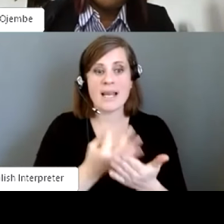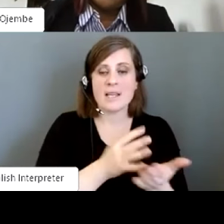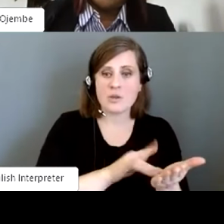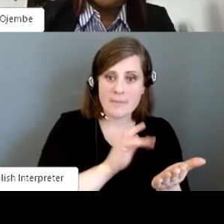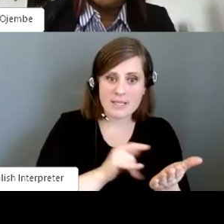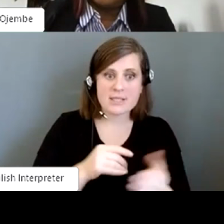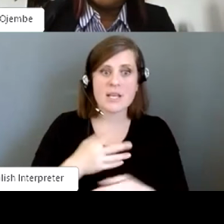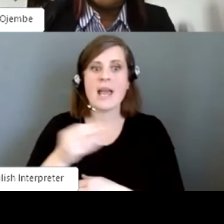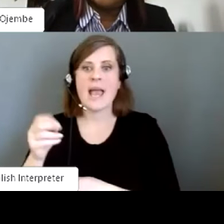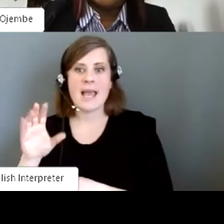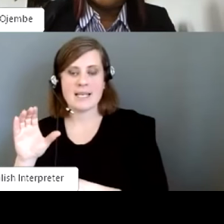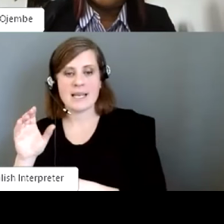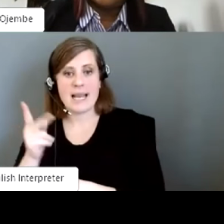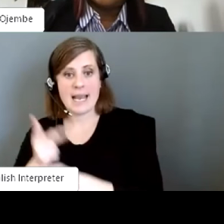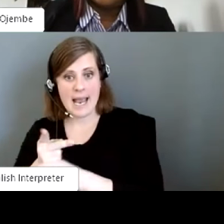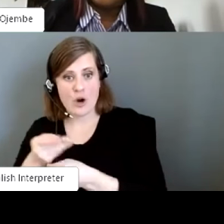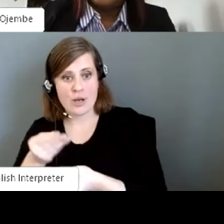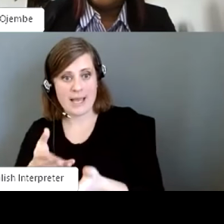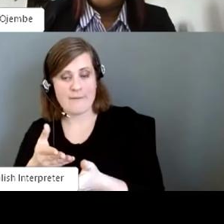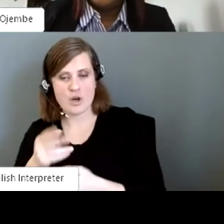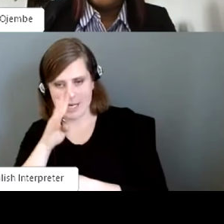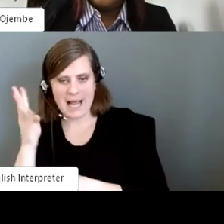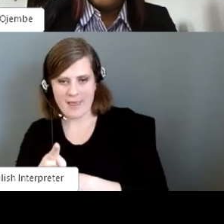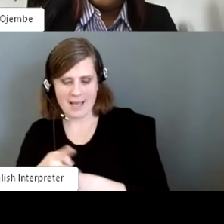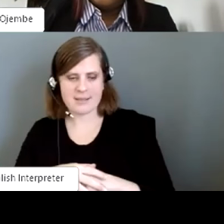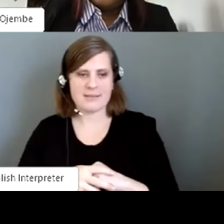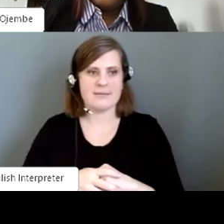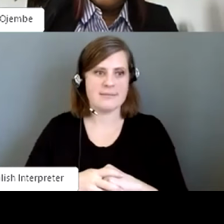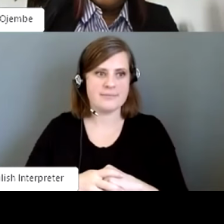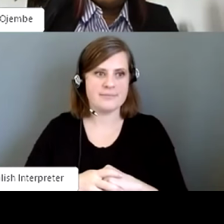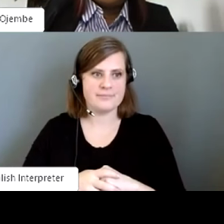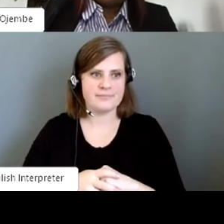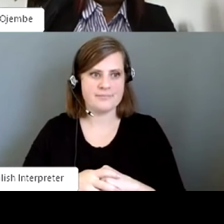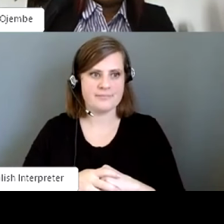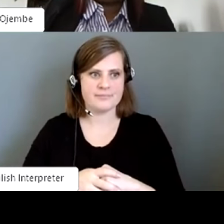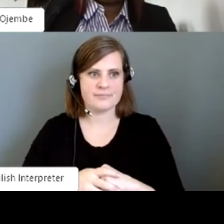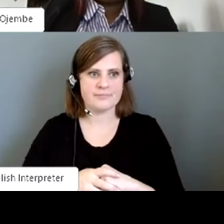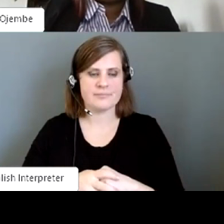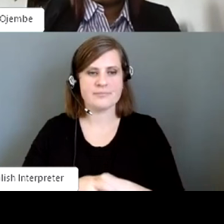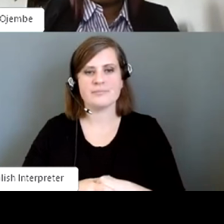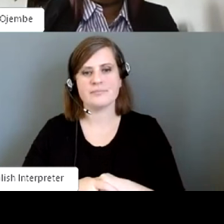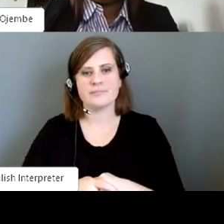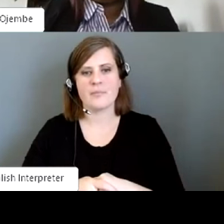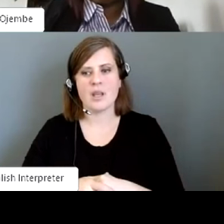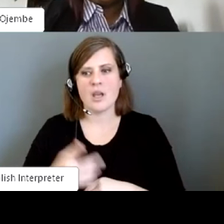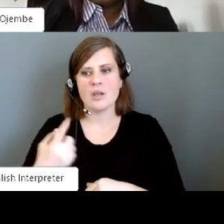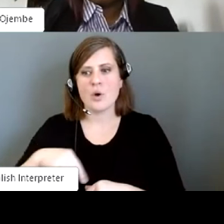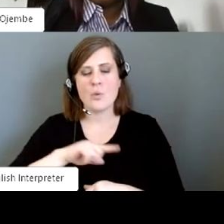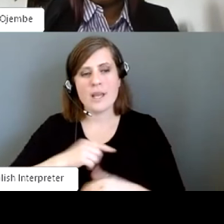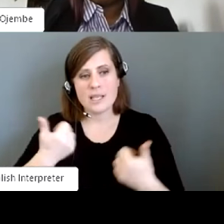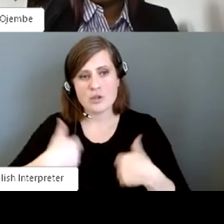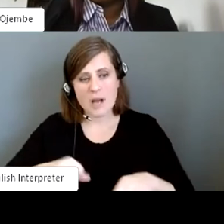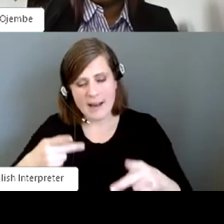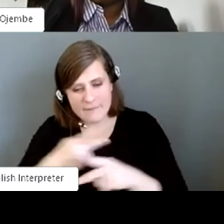caregiver neglect. So in trying to understand the experience of